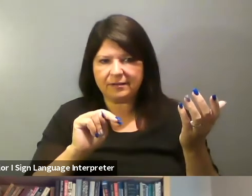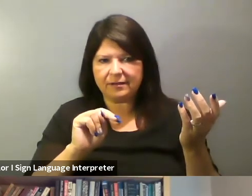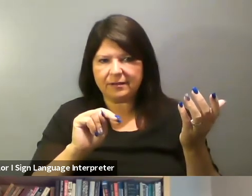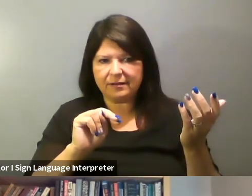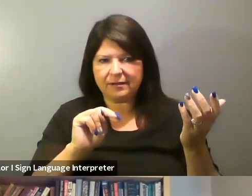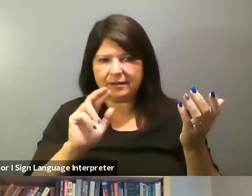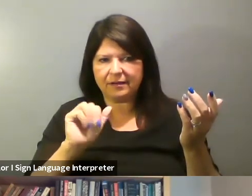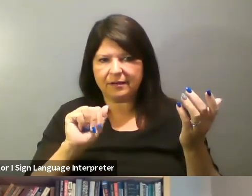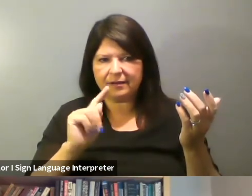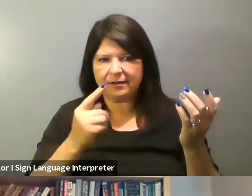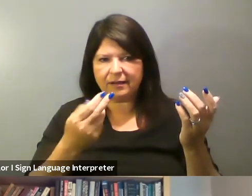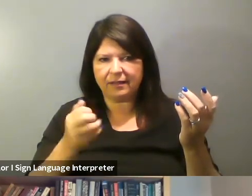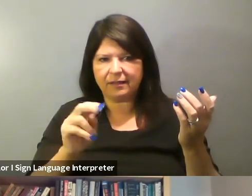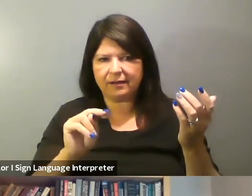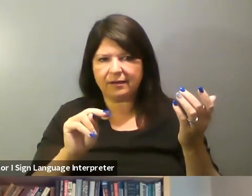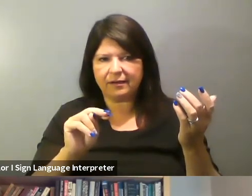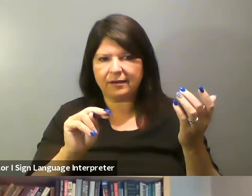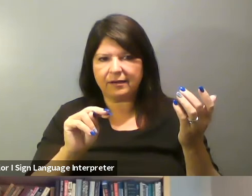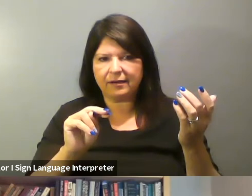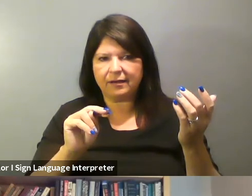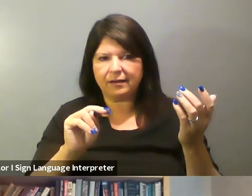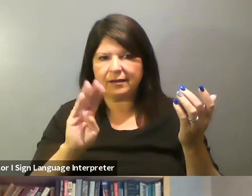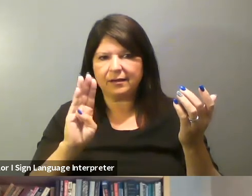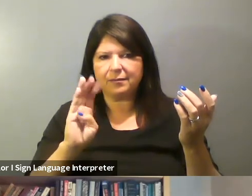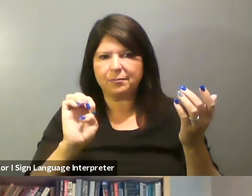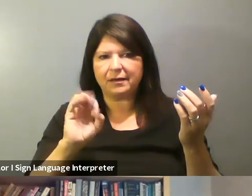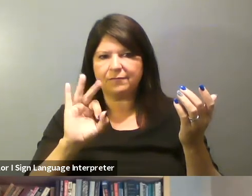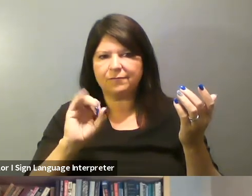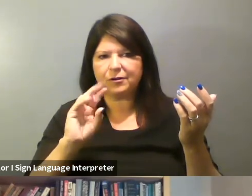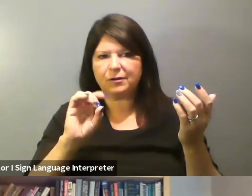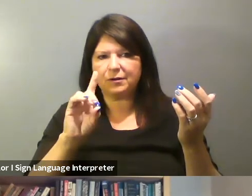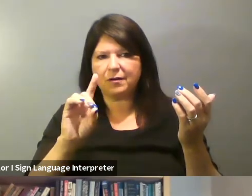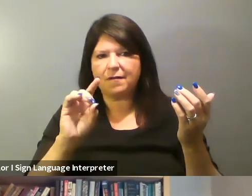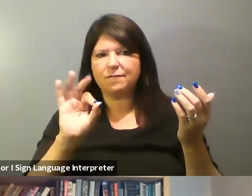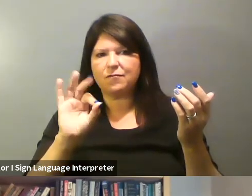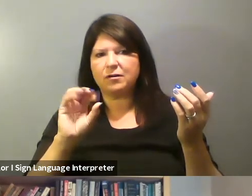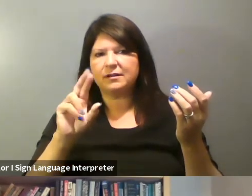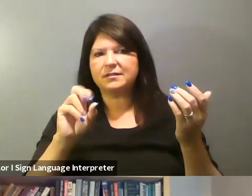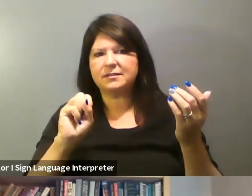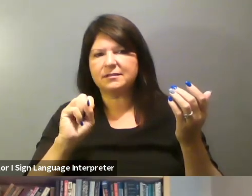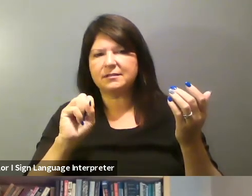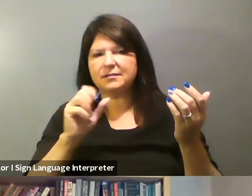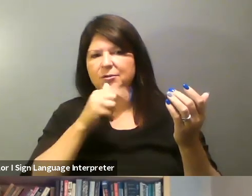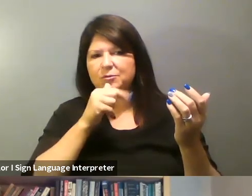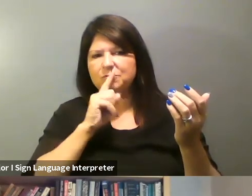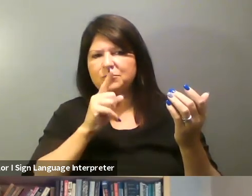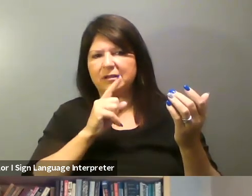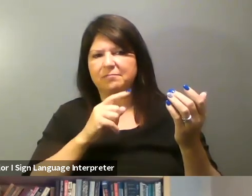the statue of Nathan Bedford Forrest out of a very prominent position in the